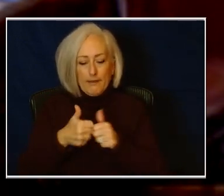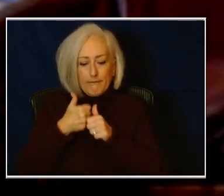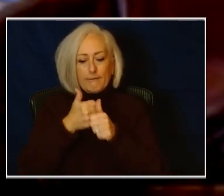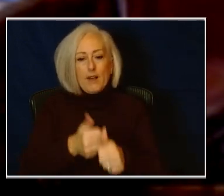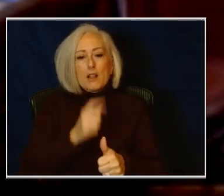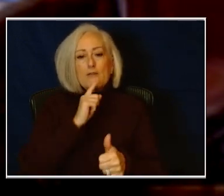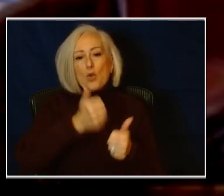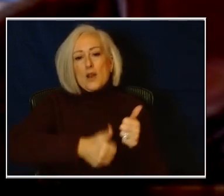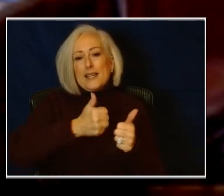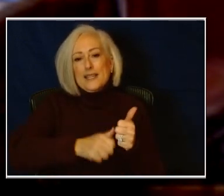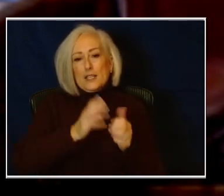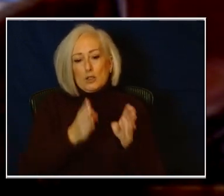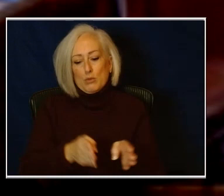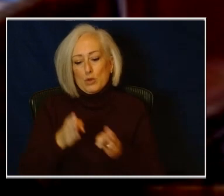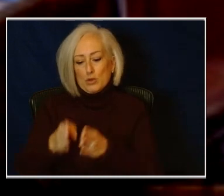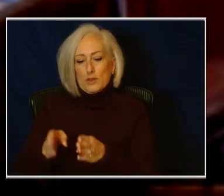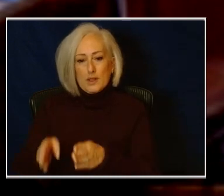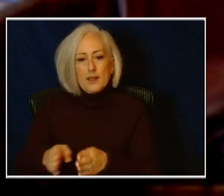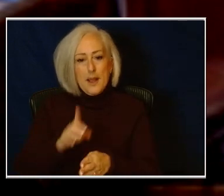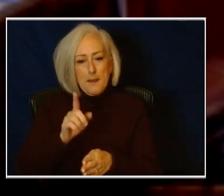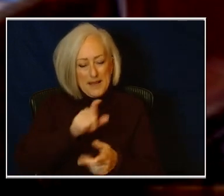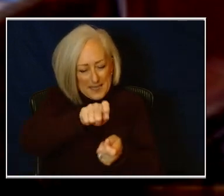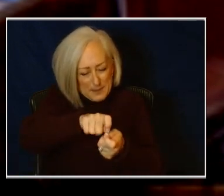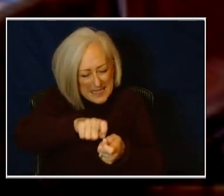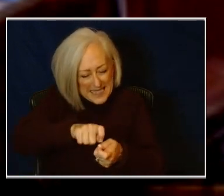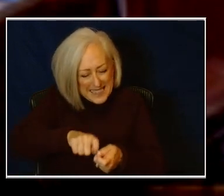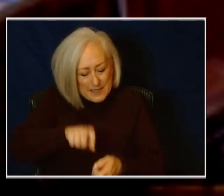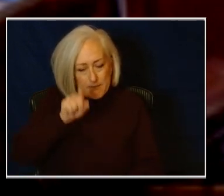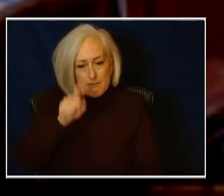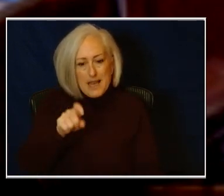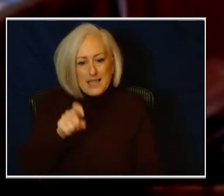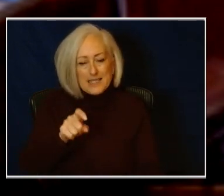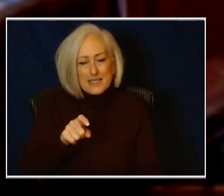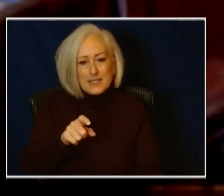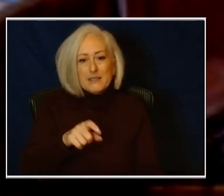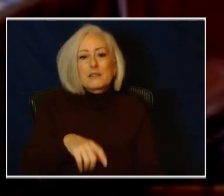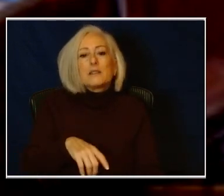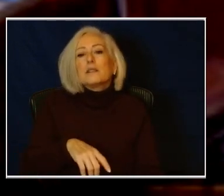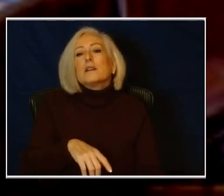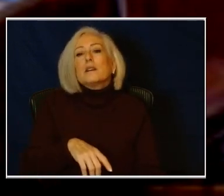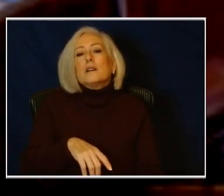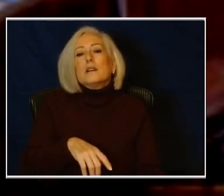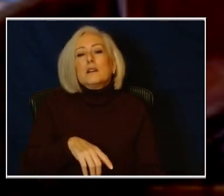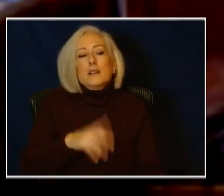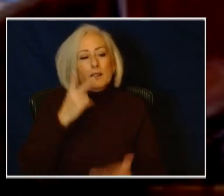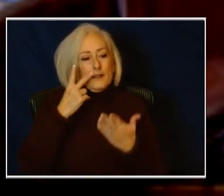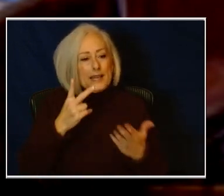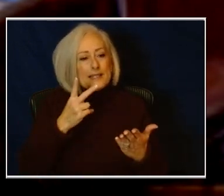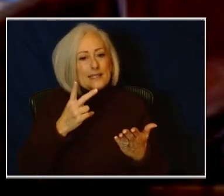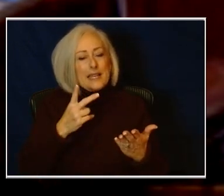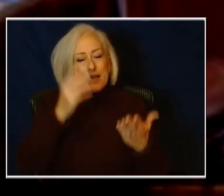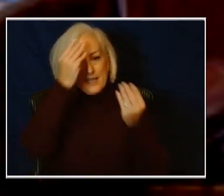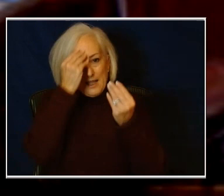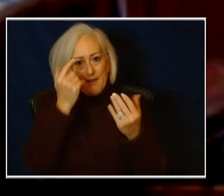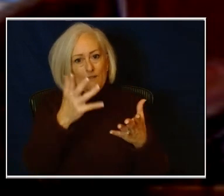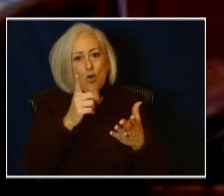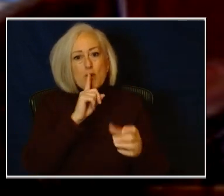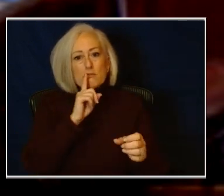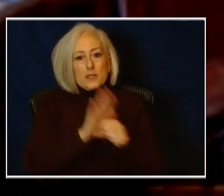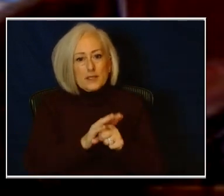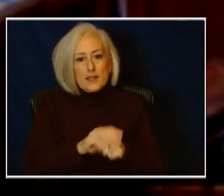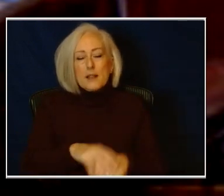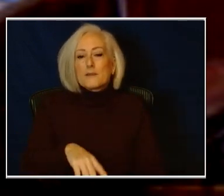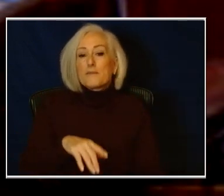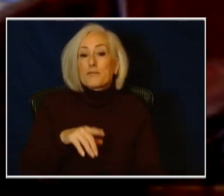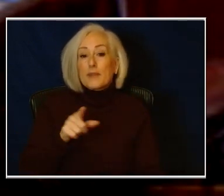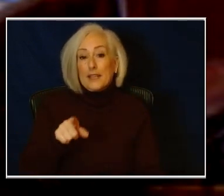each participant, and it has to be very precise. And they also look at the informed consent, and this is one thing, if you go and research, you